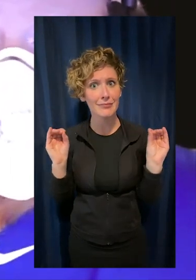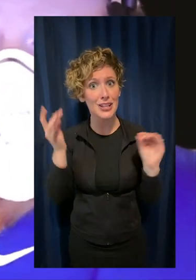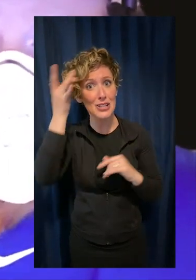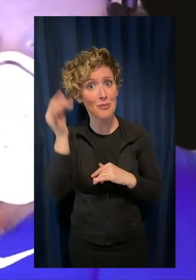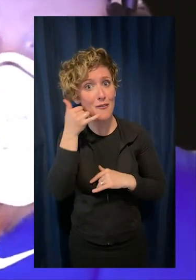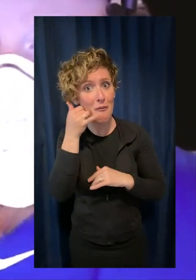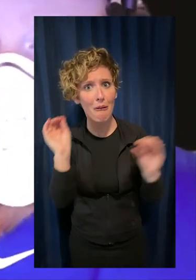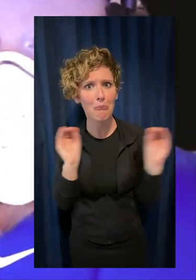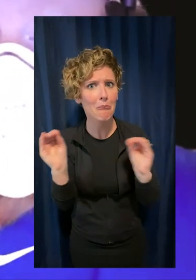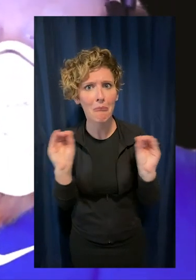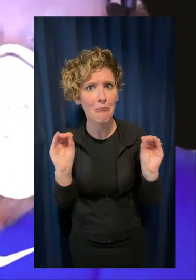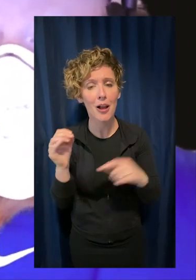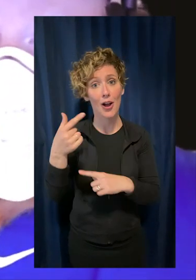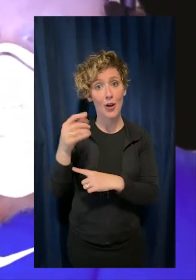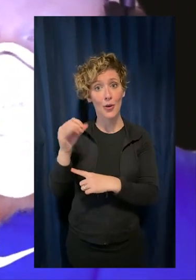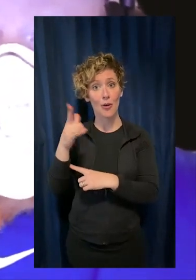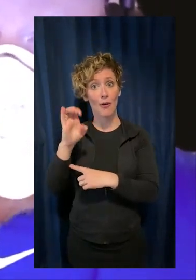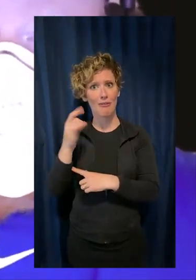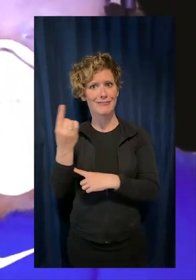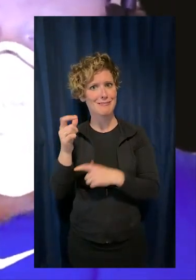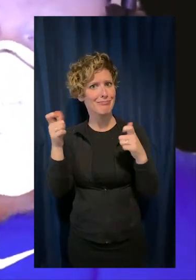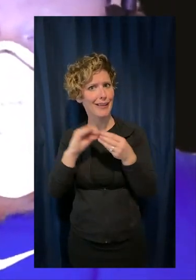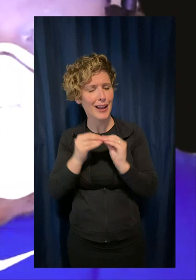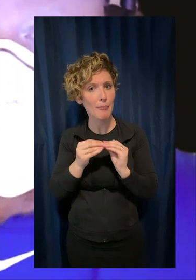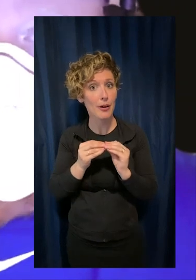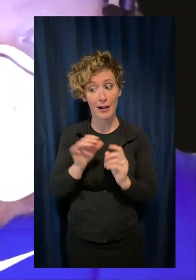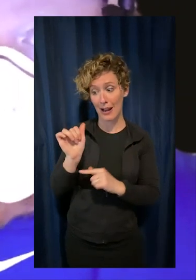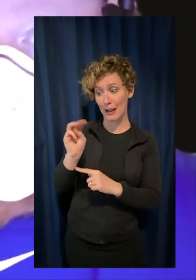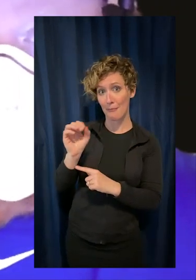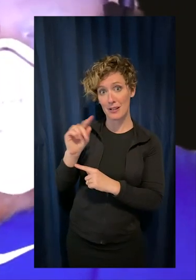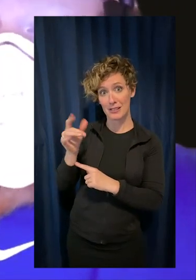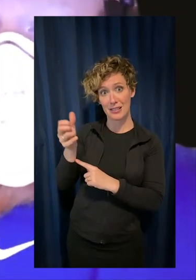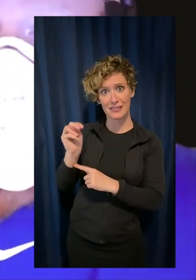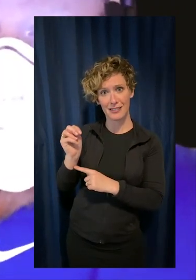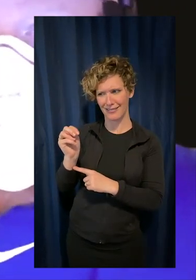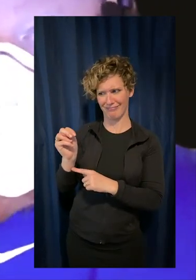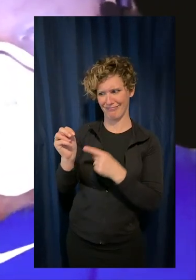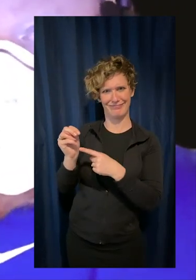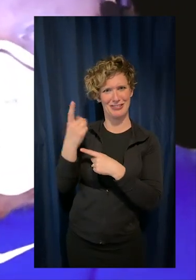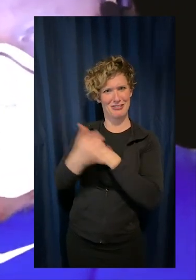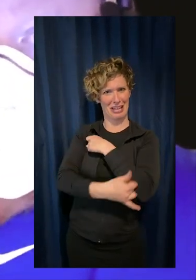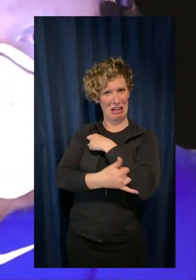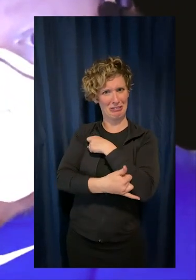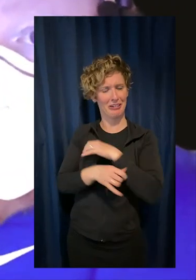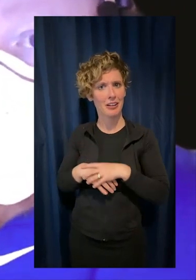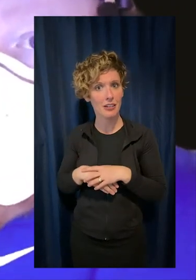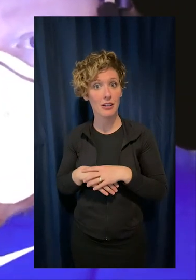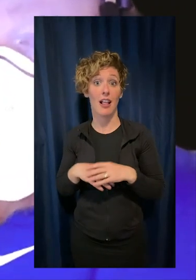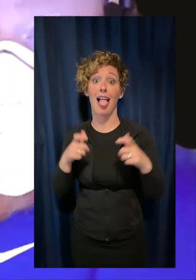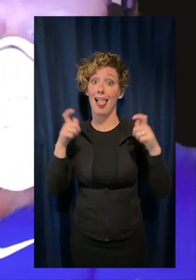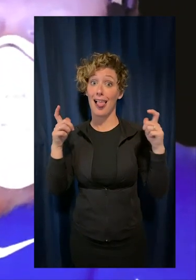was only a really big number, and Amazon was still just a river in South America. A lot changes in